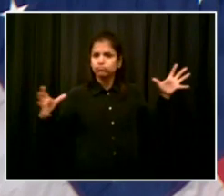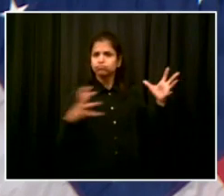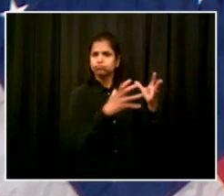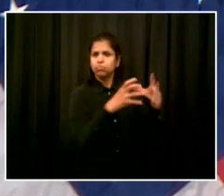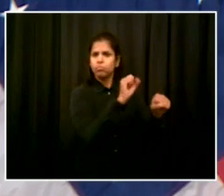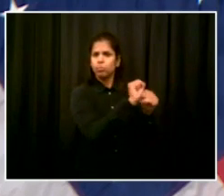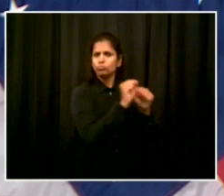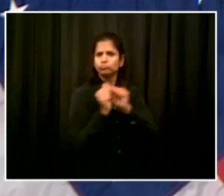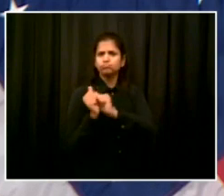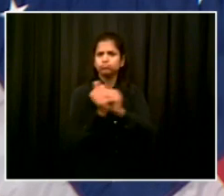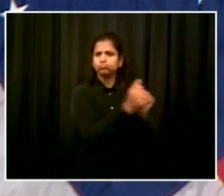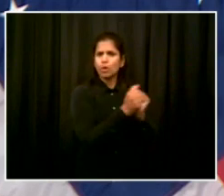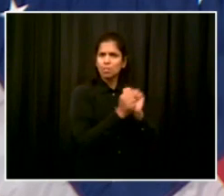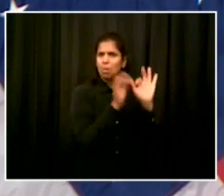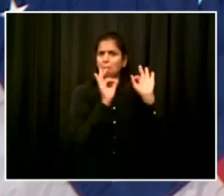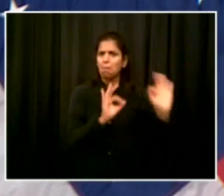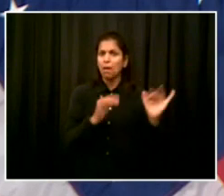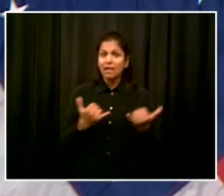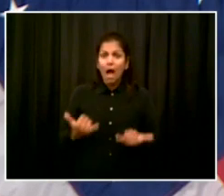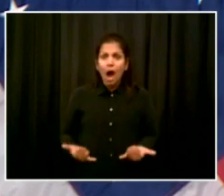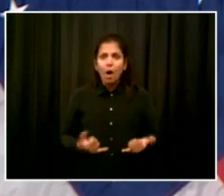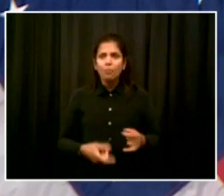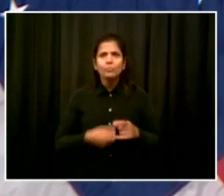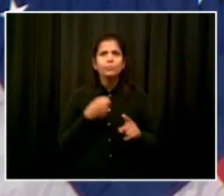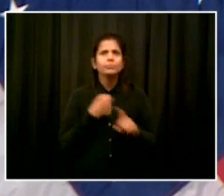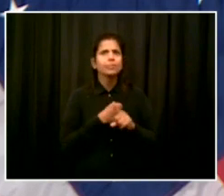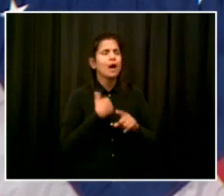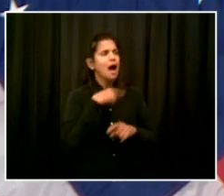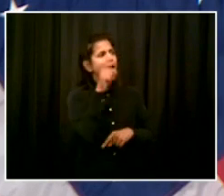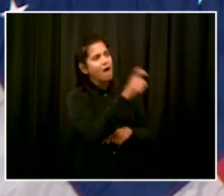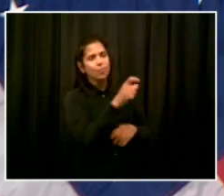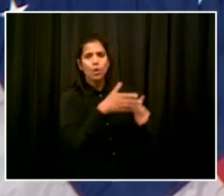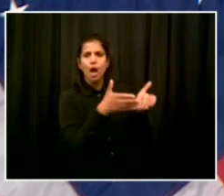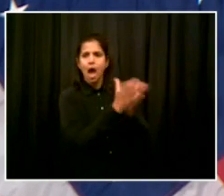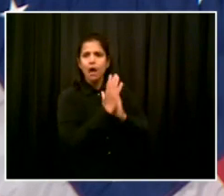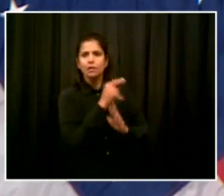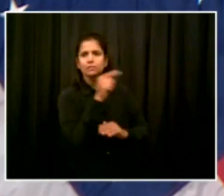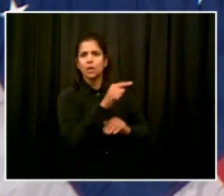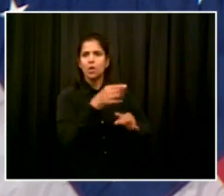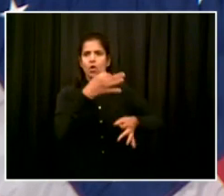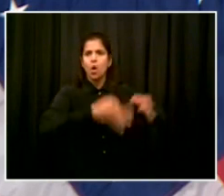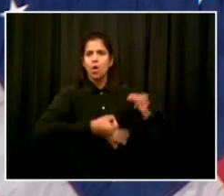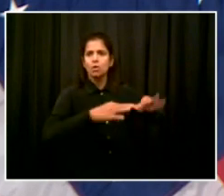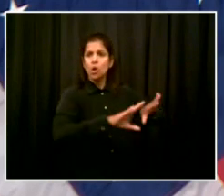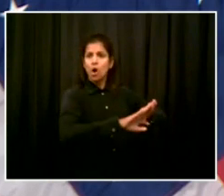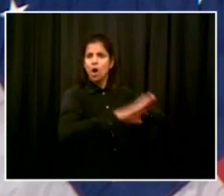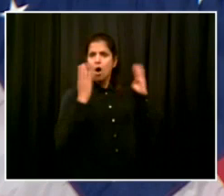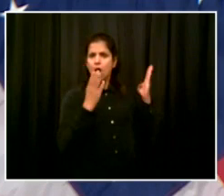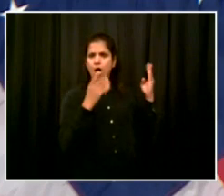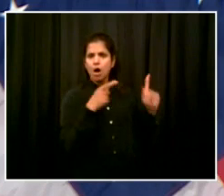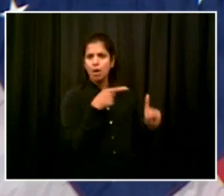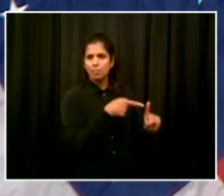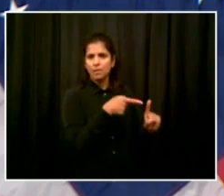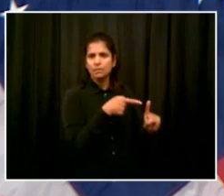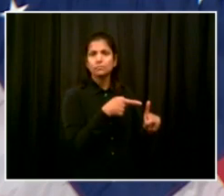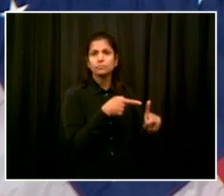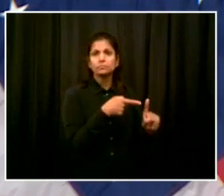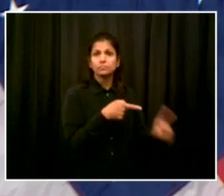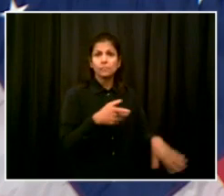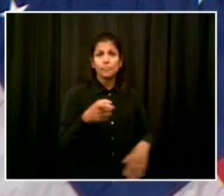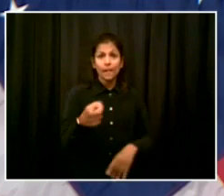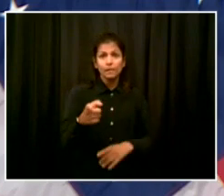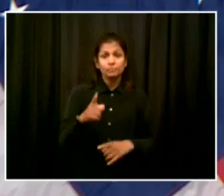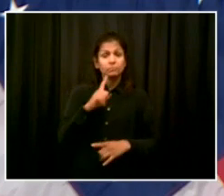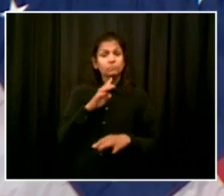you get that grand jury subpoena, when it finally comes in the mail, we need you to participate in the system. We need you to tell